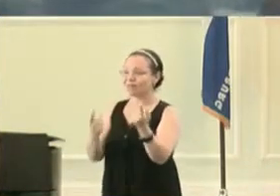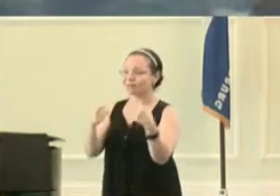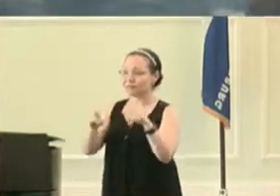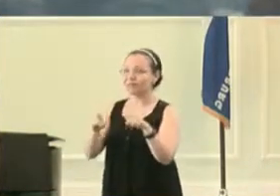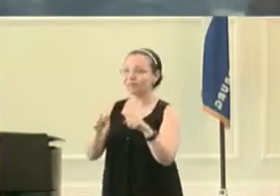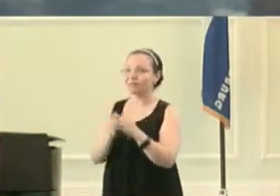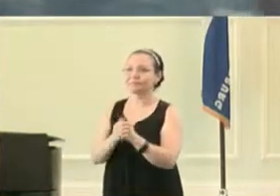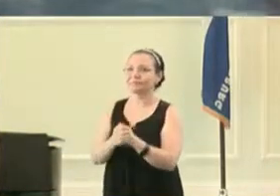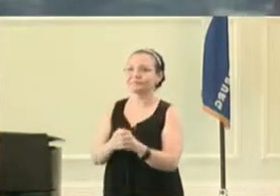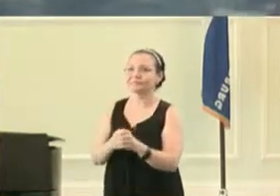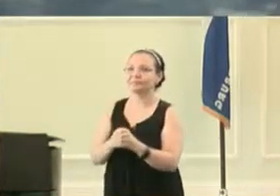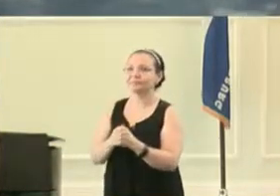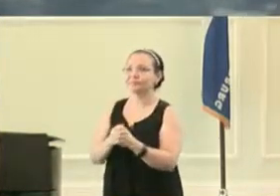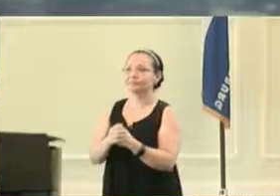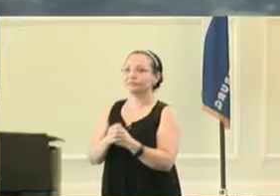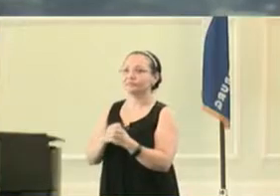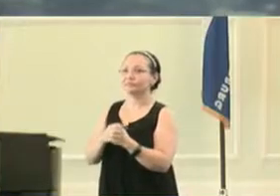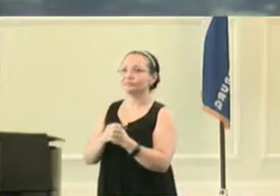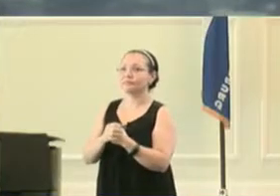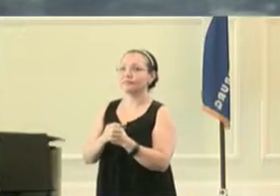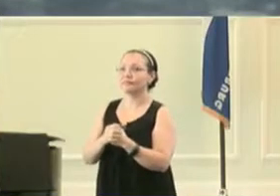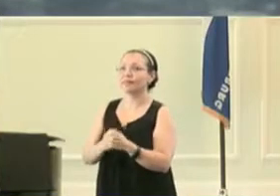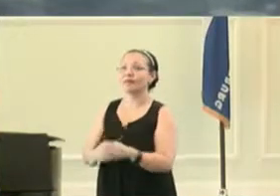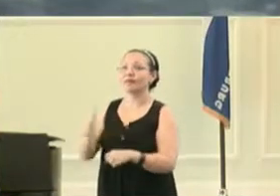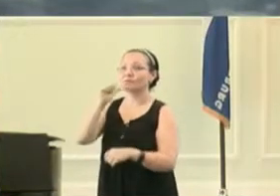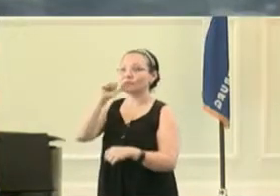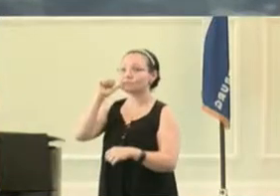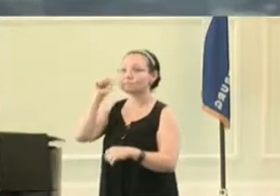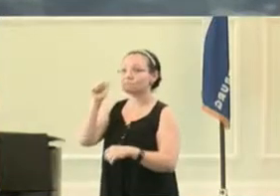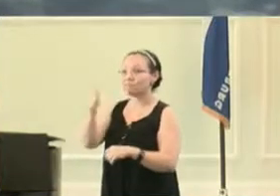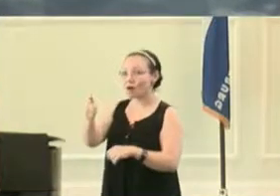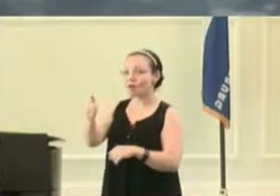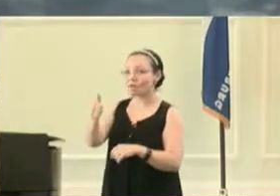right. What's going to happen tomorrow?